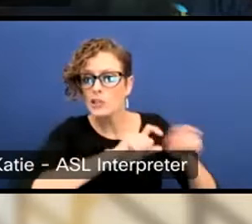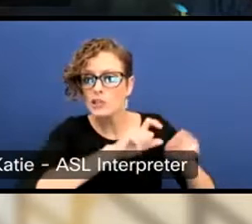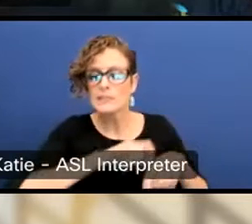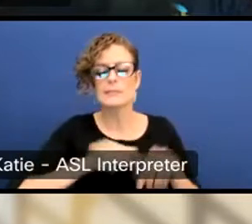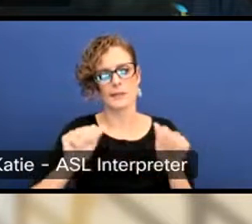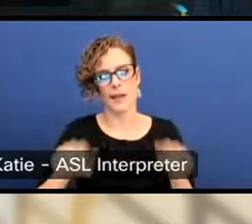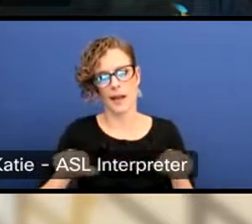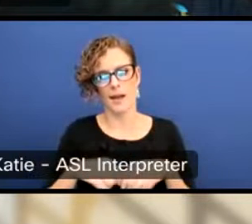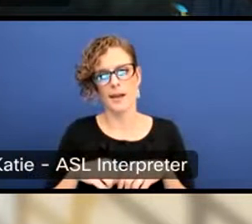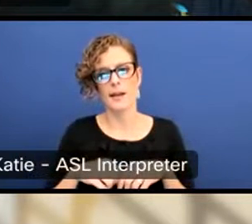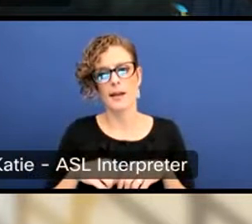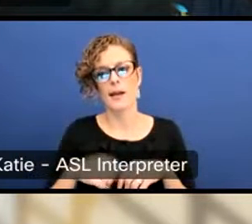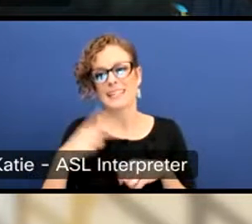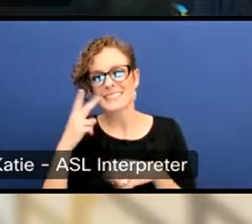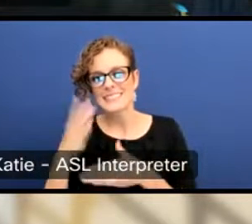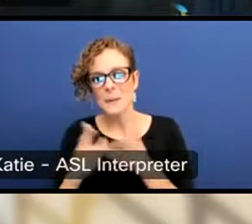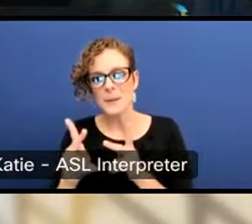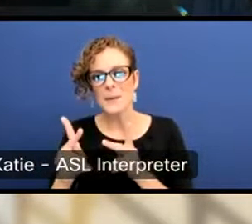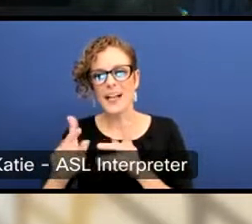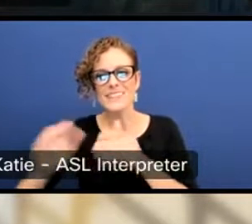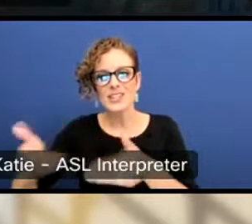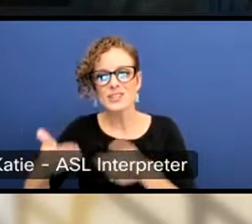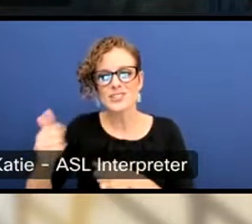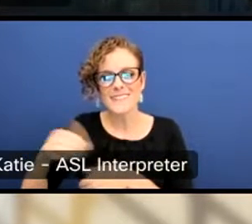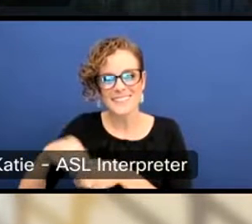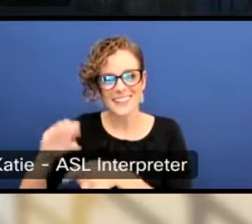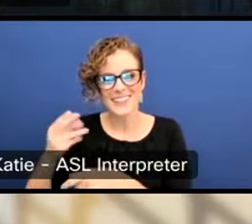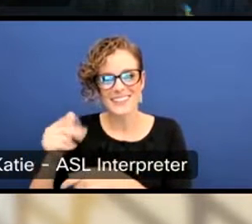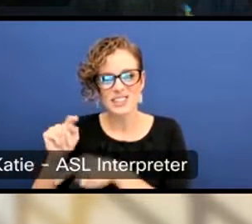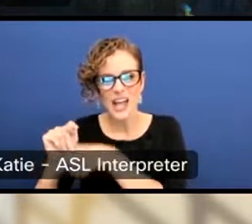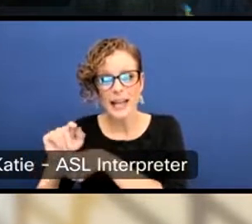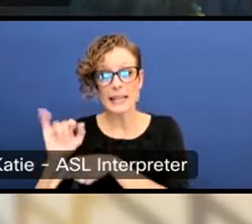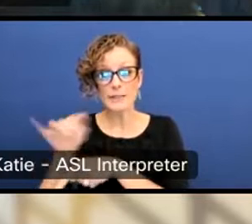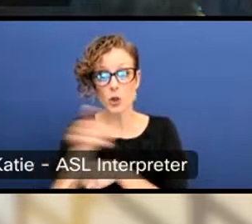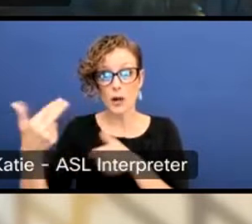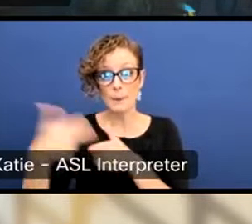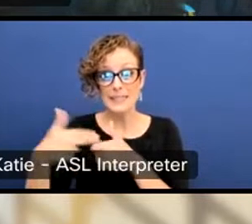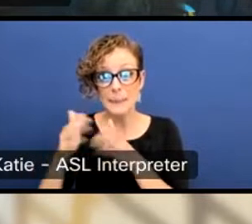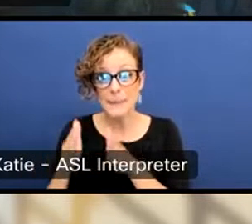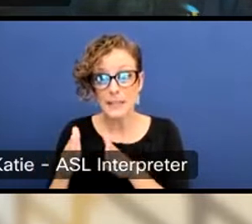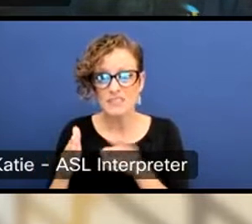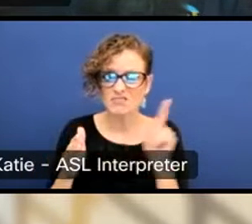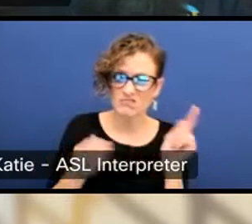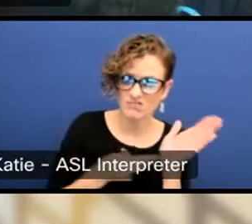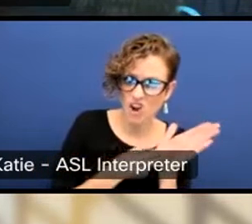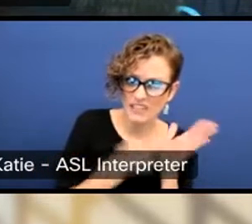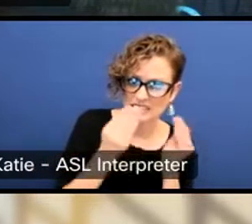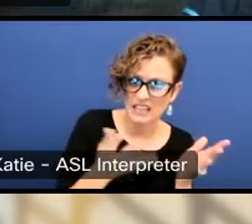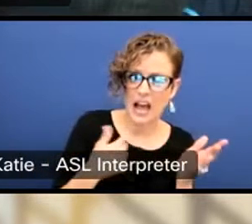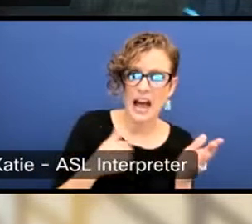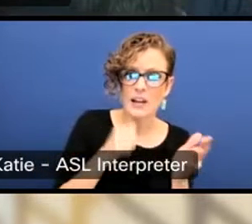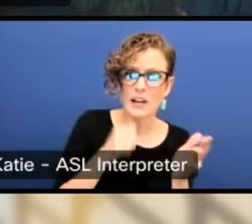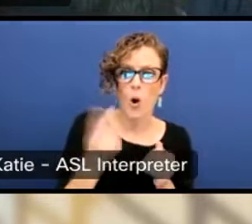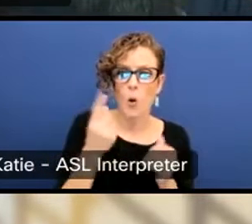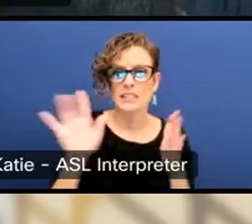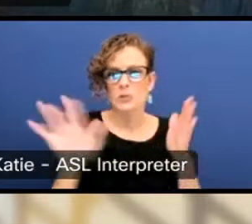will say, because I see that some folks have introduced themselves in the chat, if you are a participant in this meeting, and I'll be honest with you, I don't always scroll to page